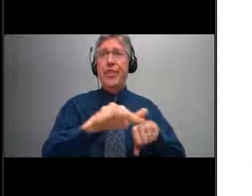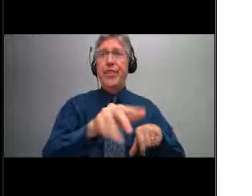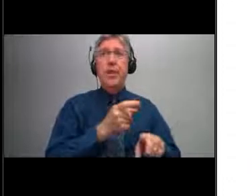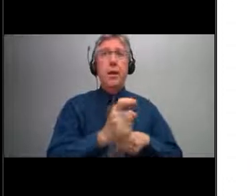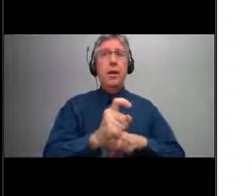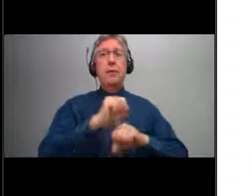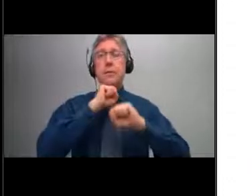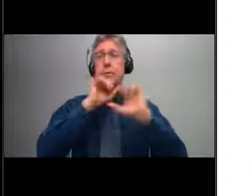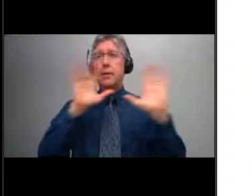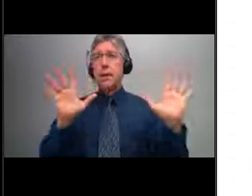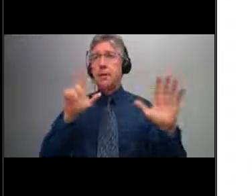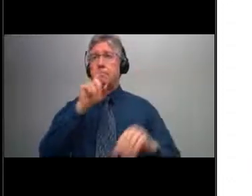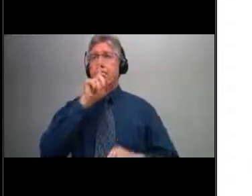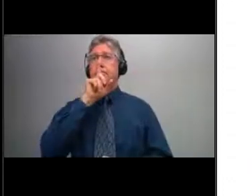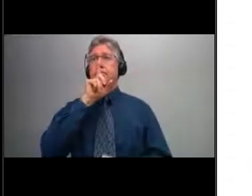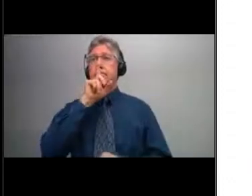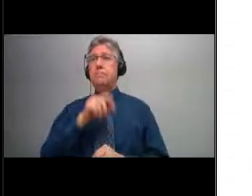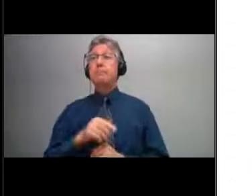slide, please.